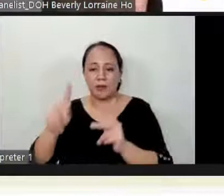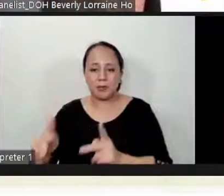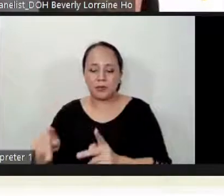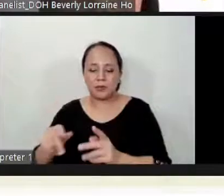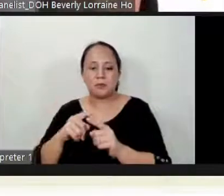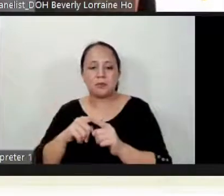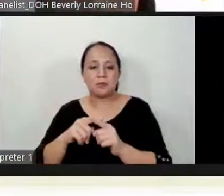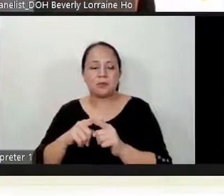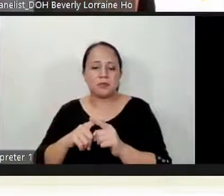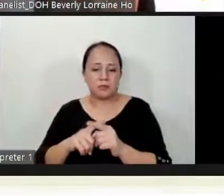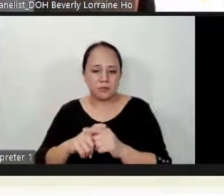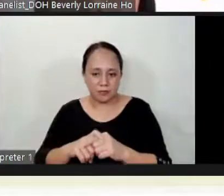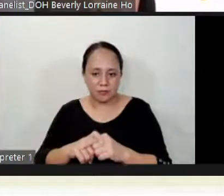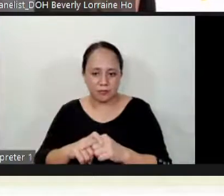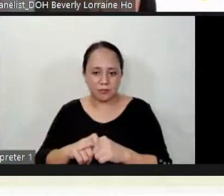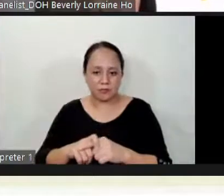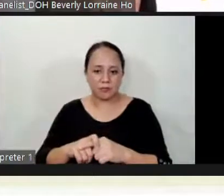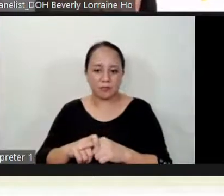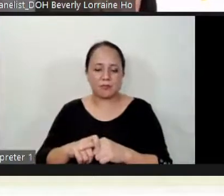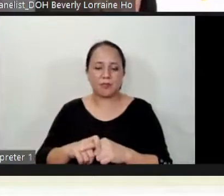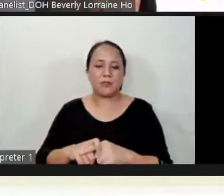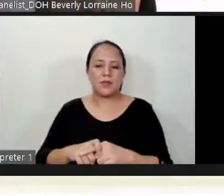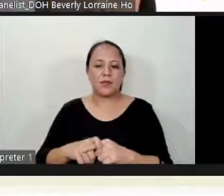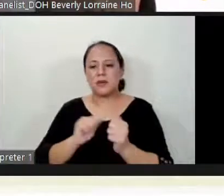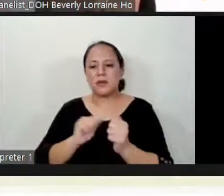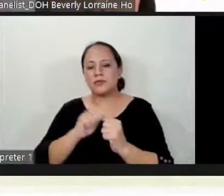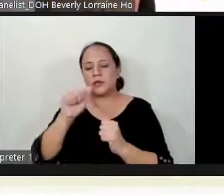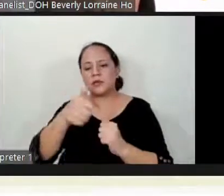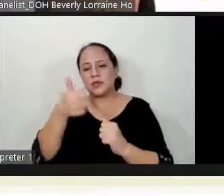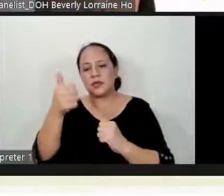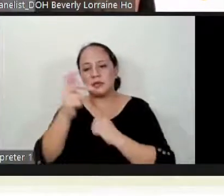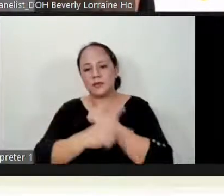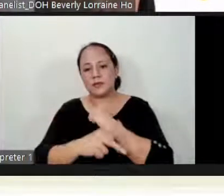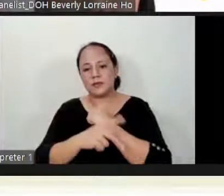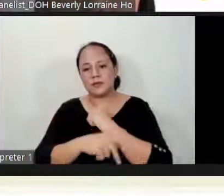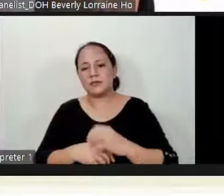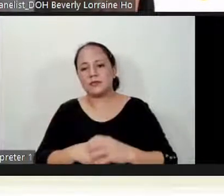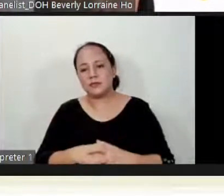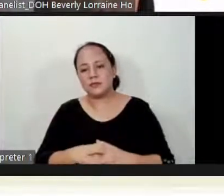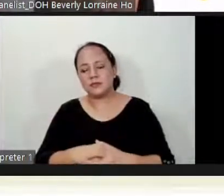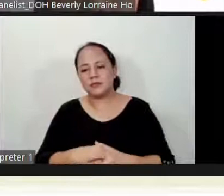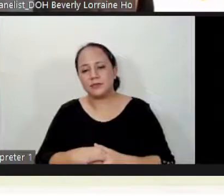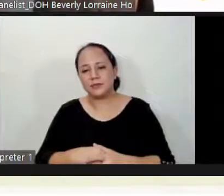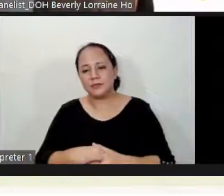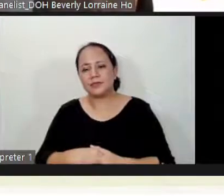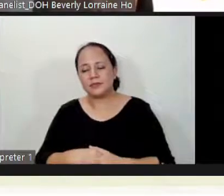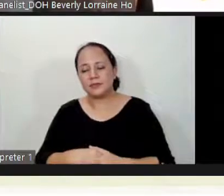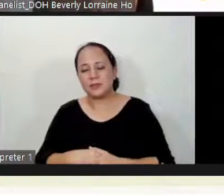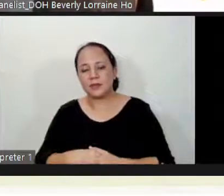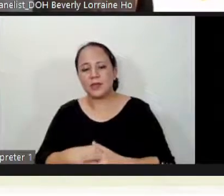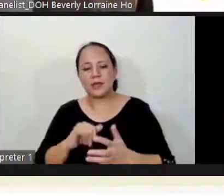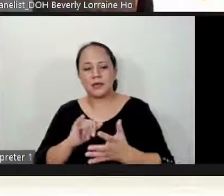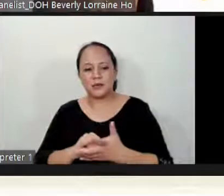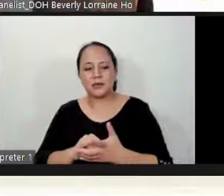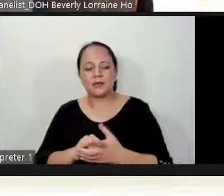But it's far from other provinces. So, yun po